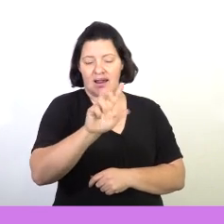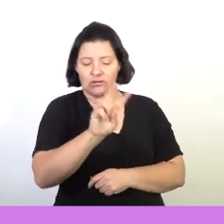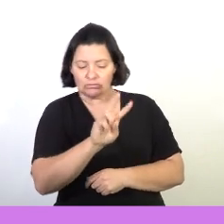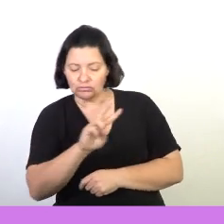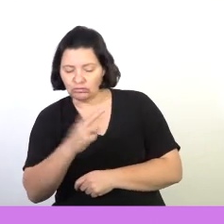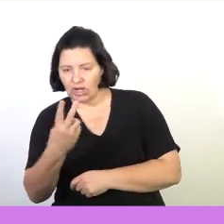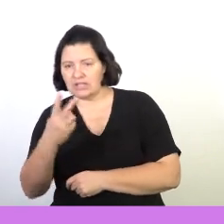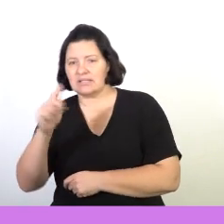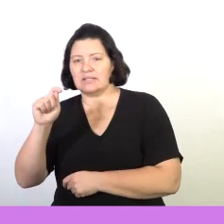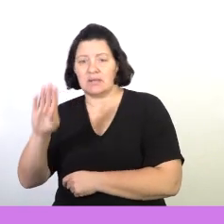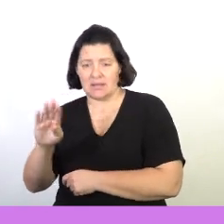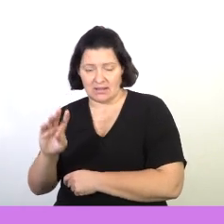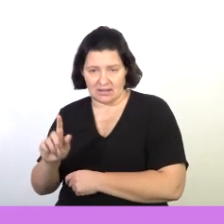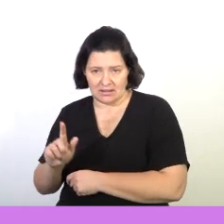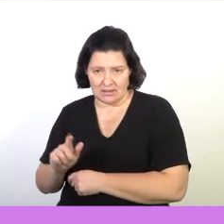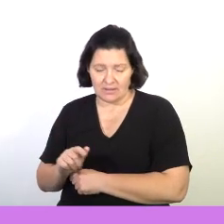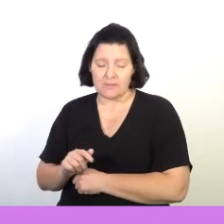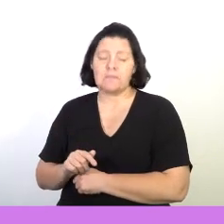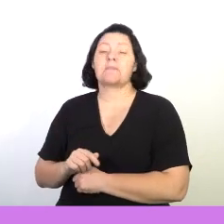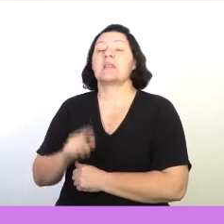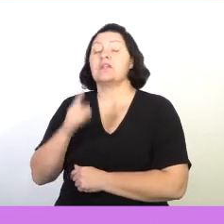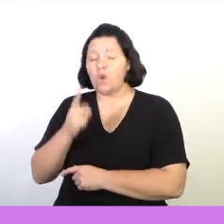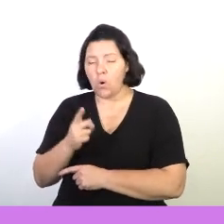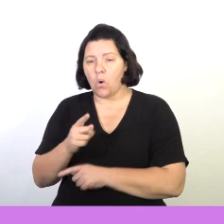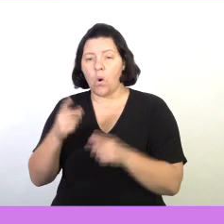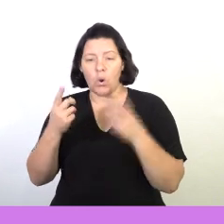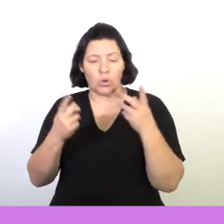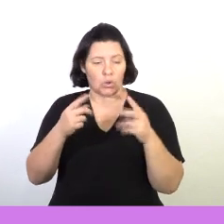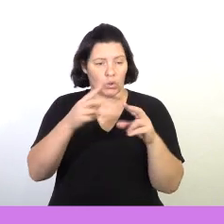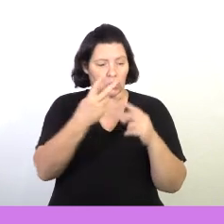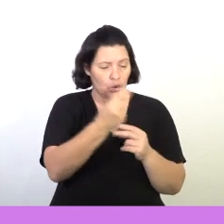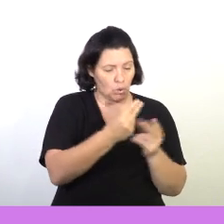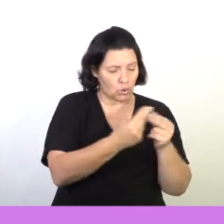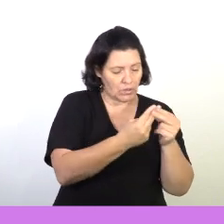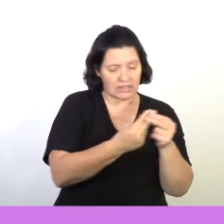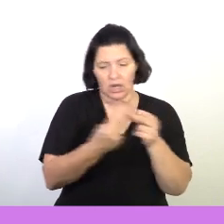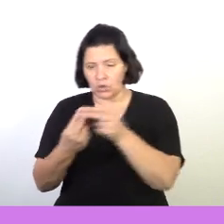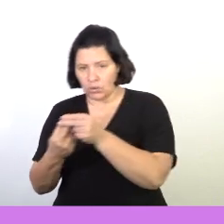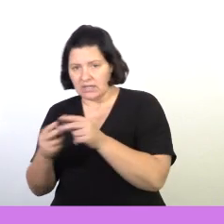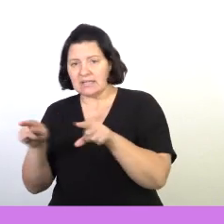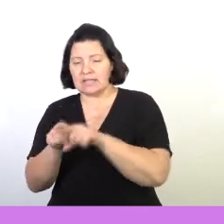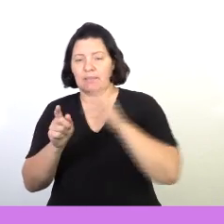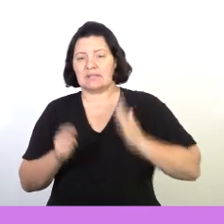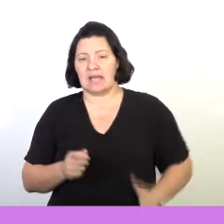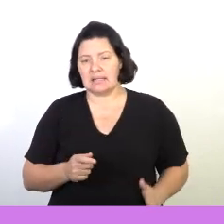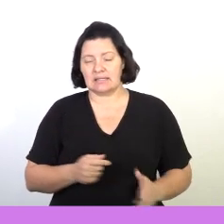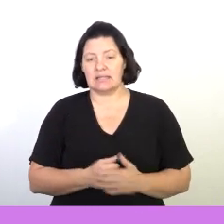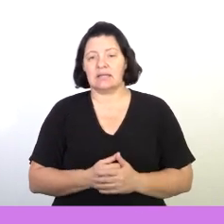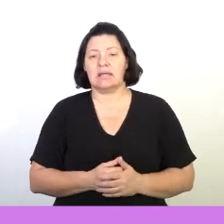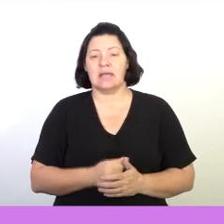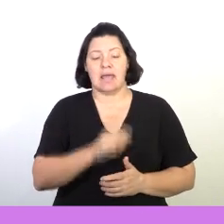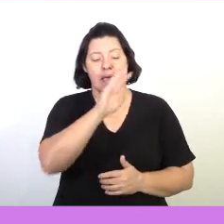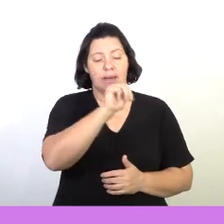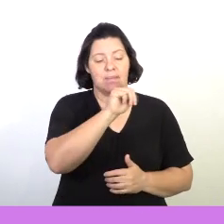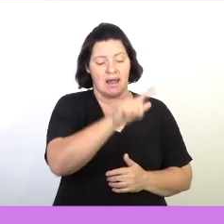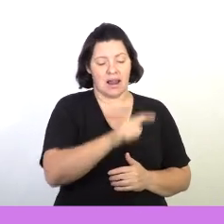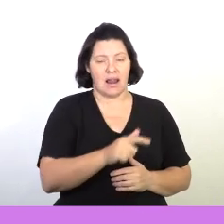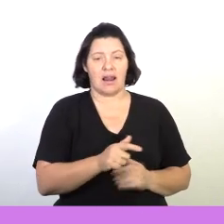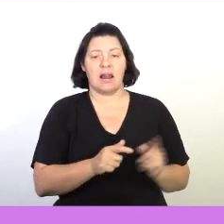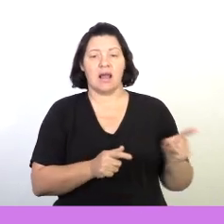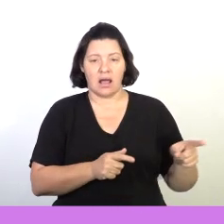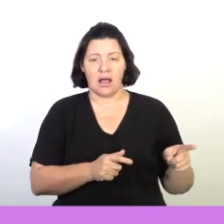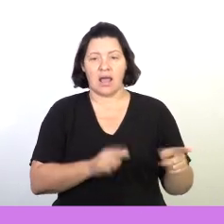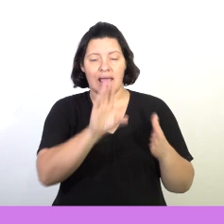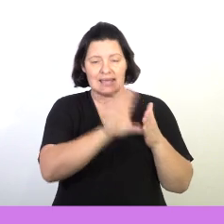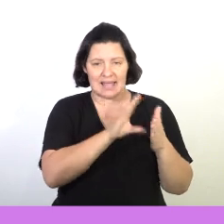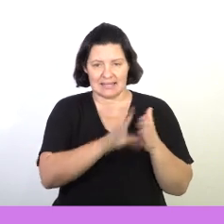milliliters. Remember the rule of conversion? We always keep units that are the same on the same side. So the milliliter will